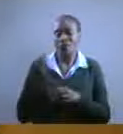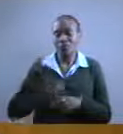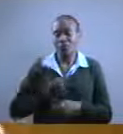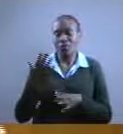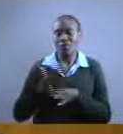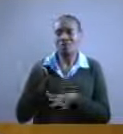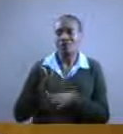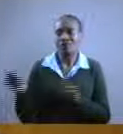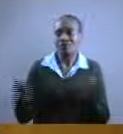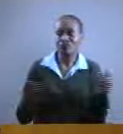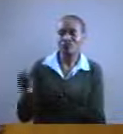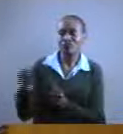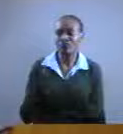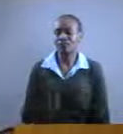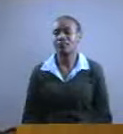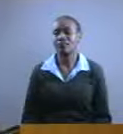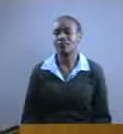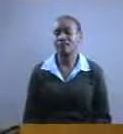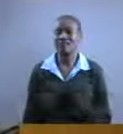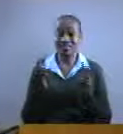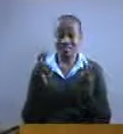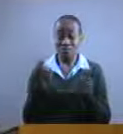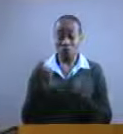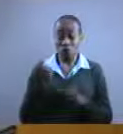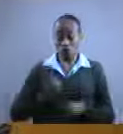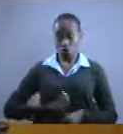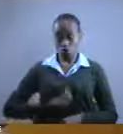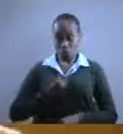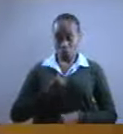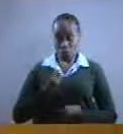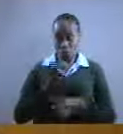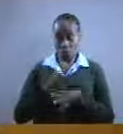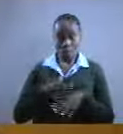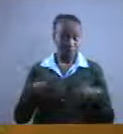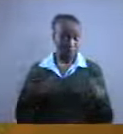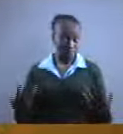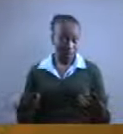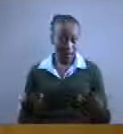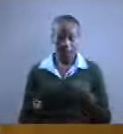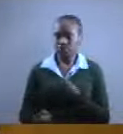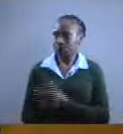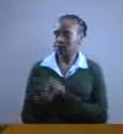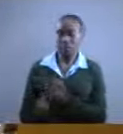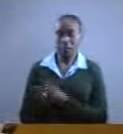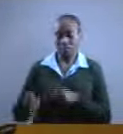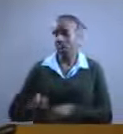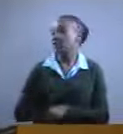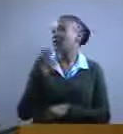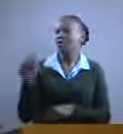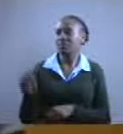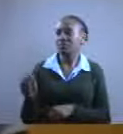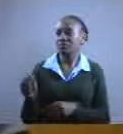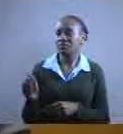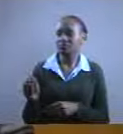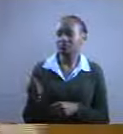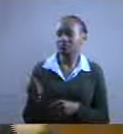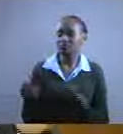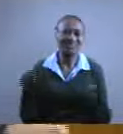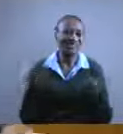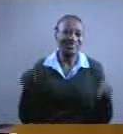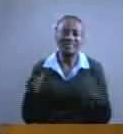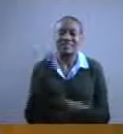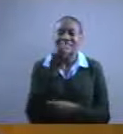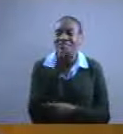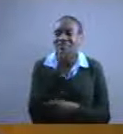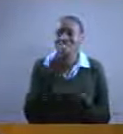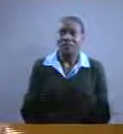The issue of youth unemployment is rife in South Africa. It's not a slogan. We can't say, like